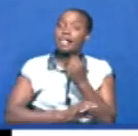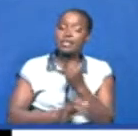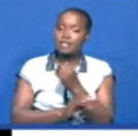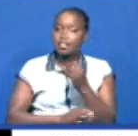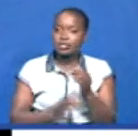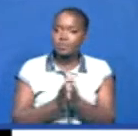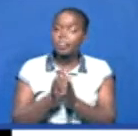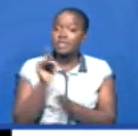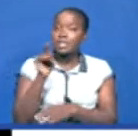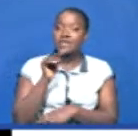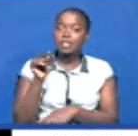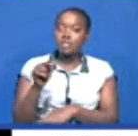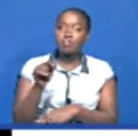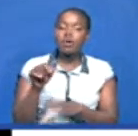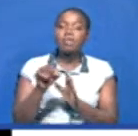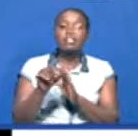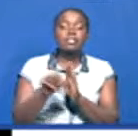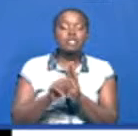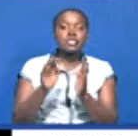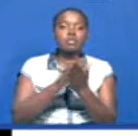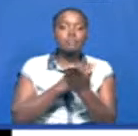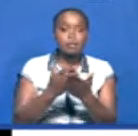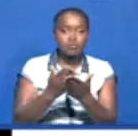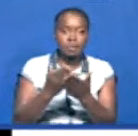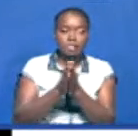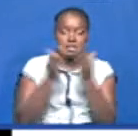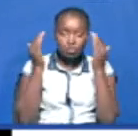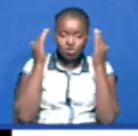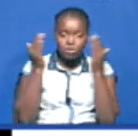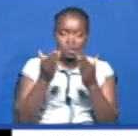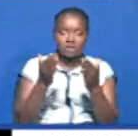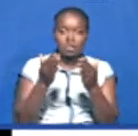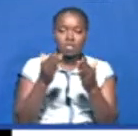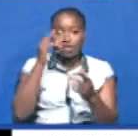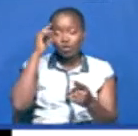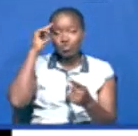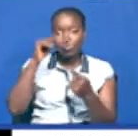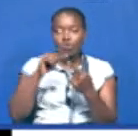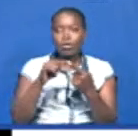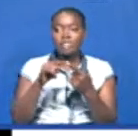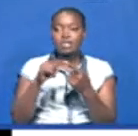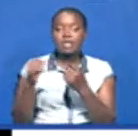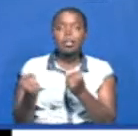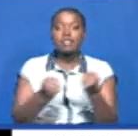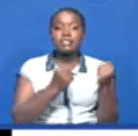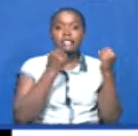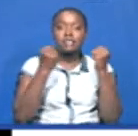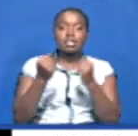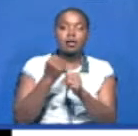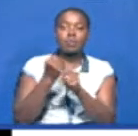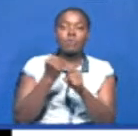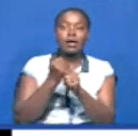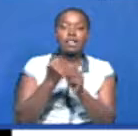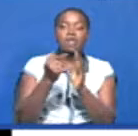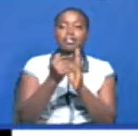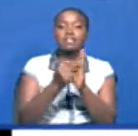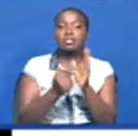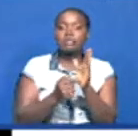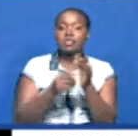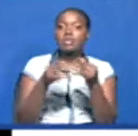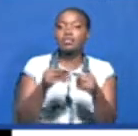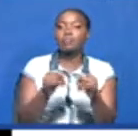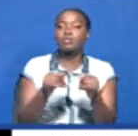Therefore, the State Department for Trade and Enterprise Development is committed towards strengthening these efforts outlined in the implementation